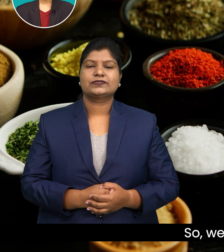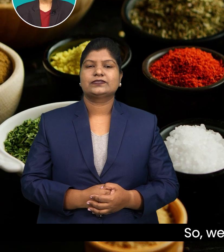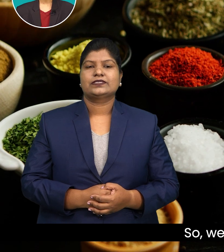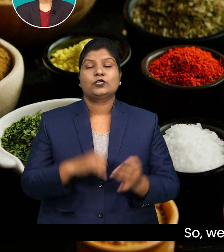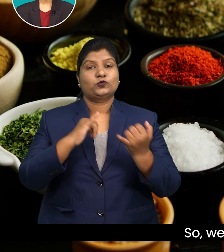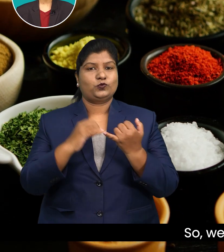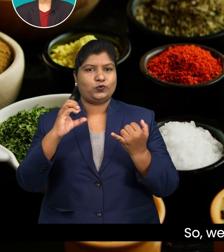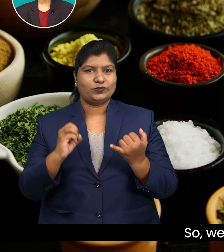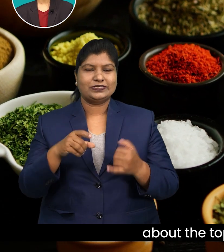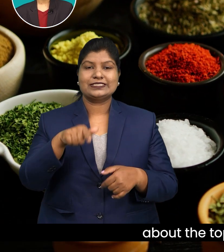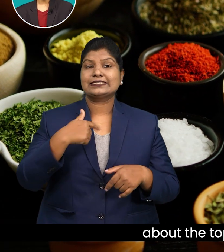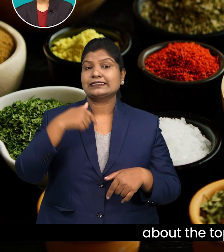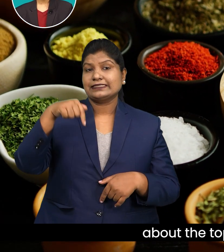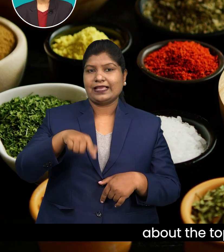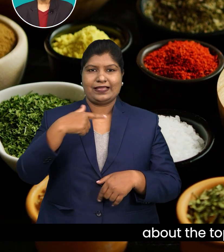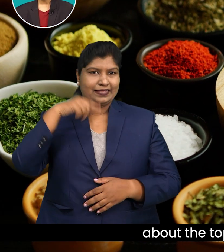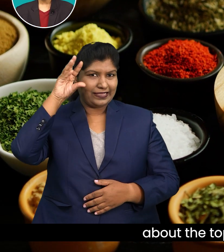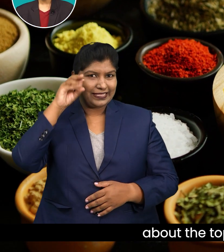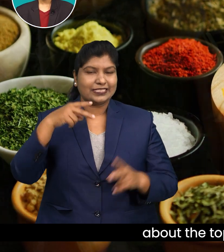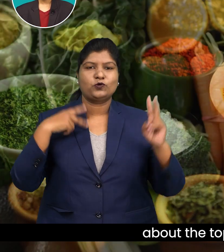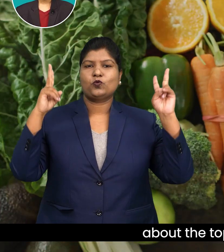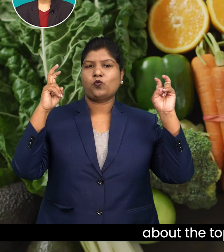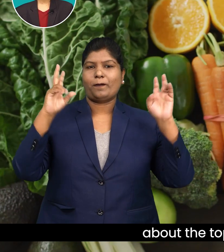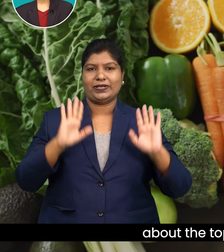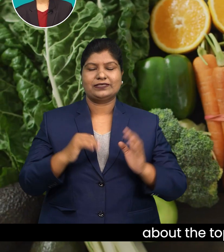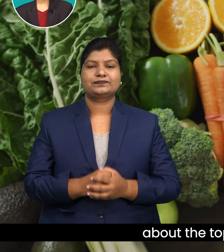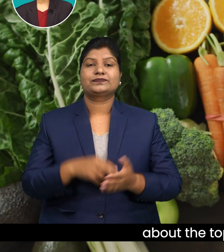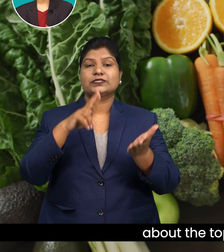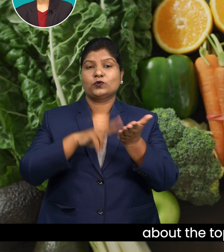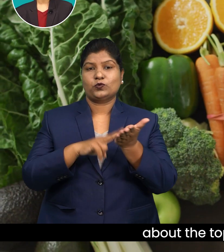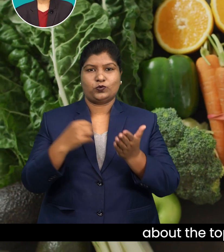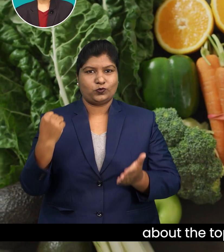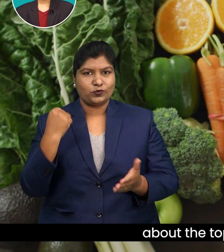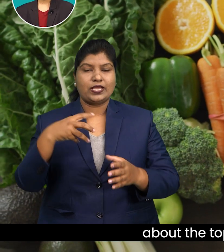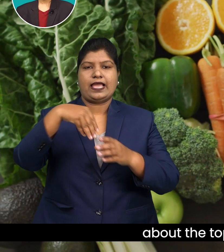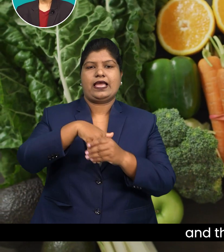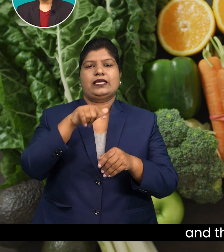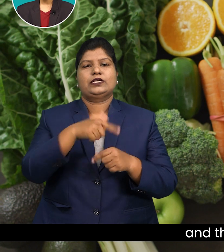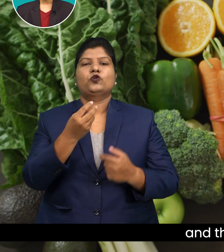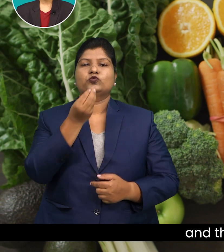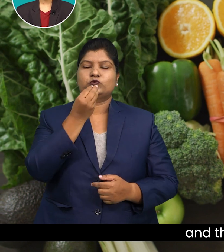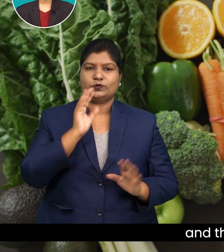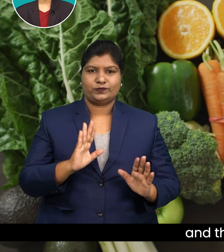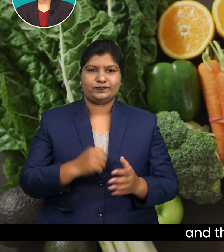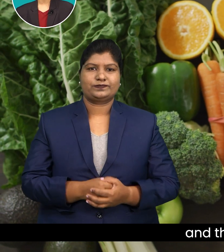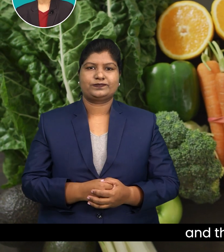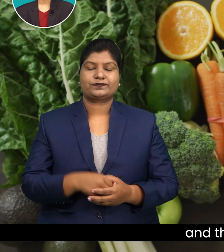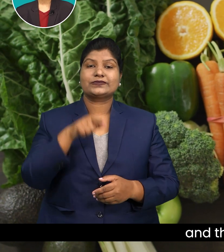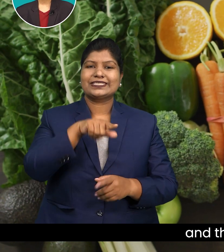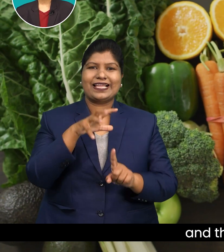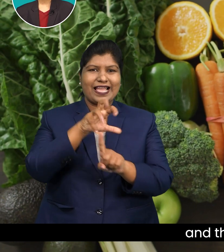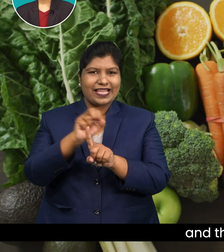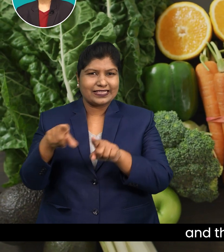So, we are here to learn about the topic of nutrients in foods and their